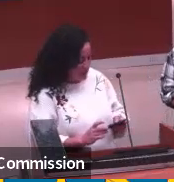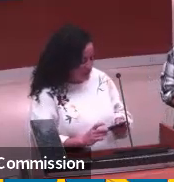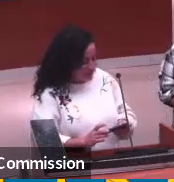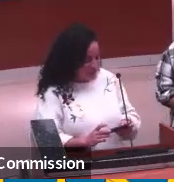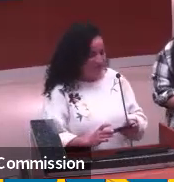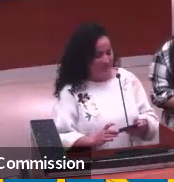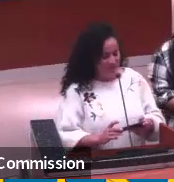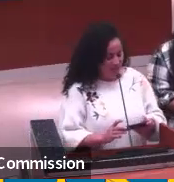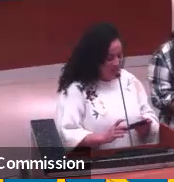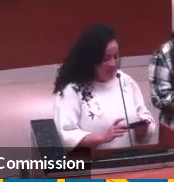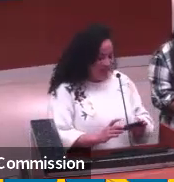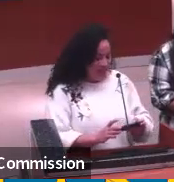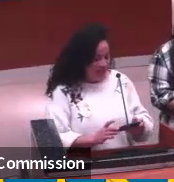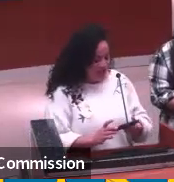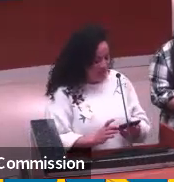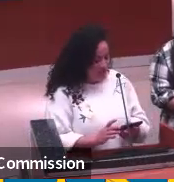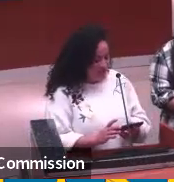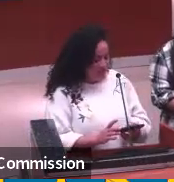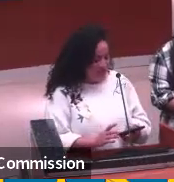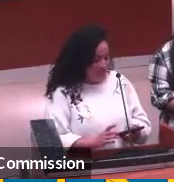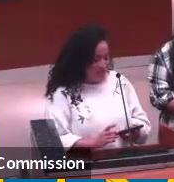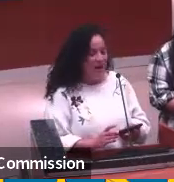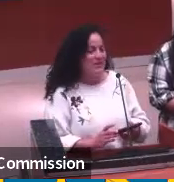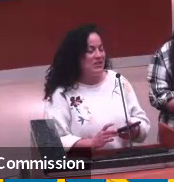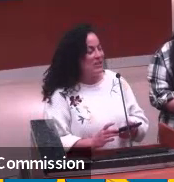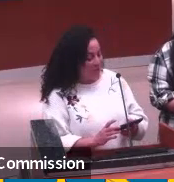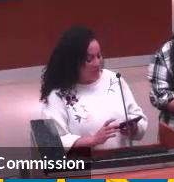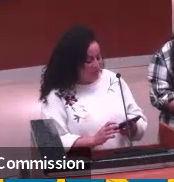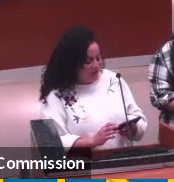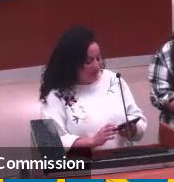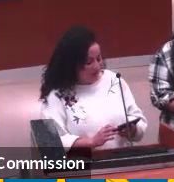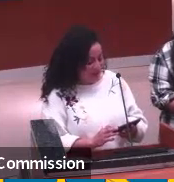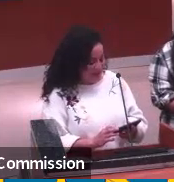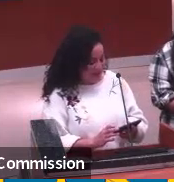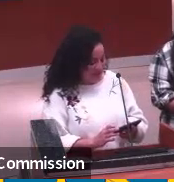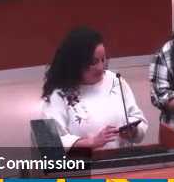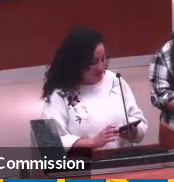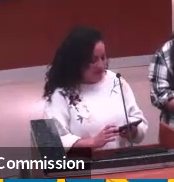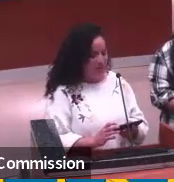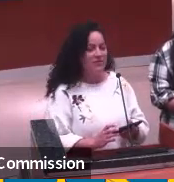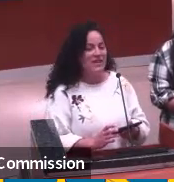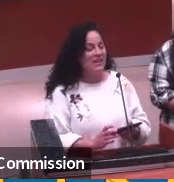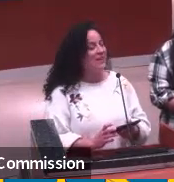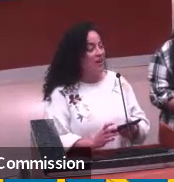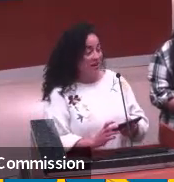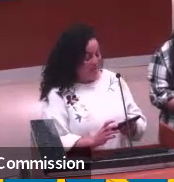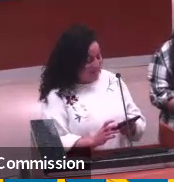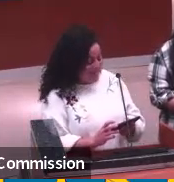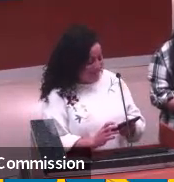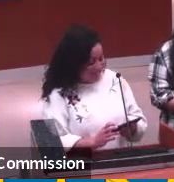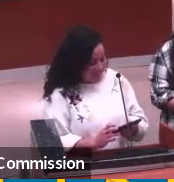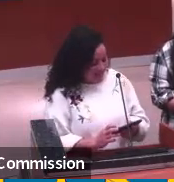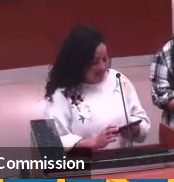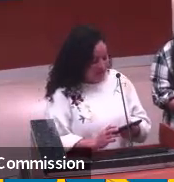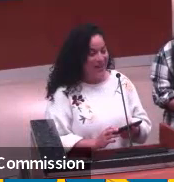Commission's equity initiatives. The interagency leadership team is proud to conclude our first year convening our